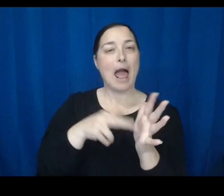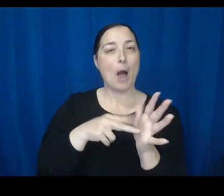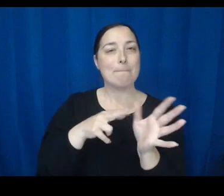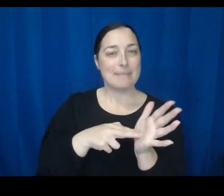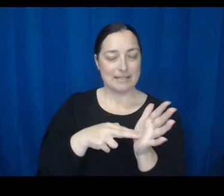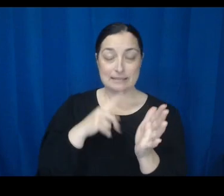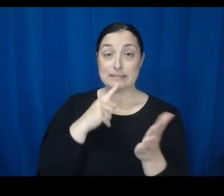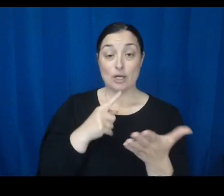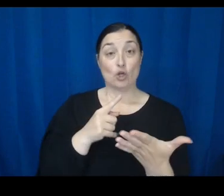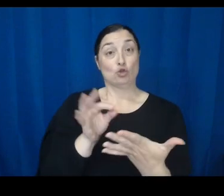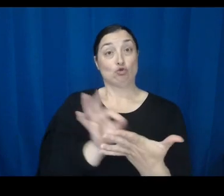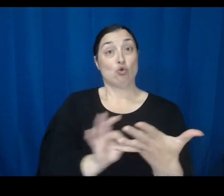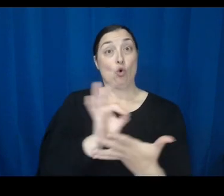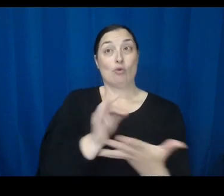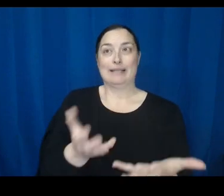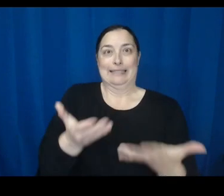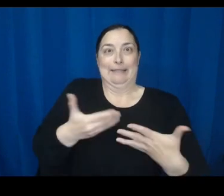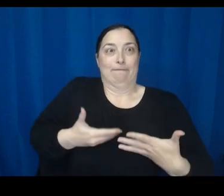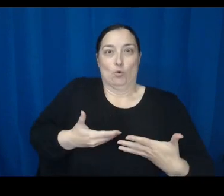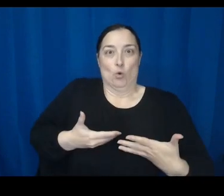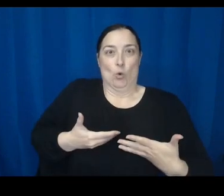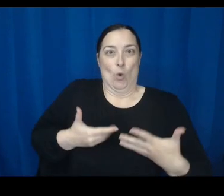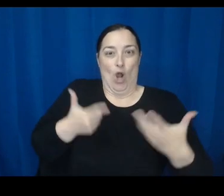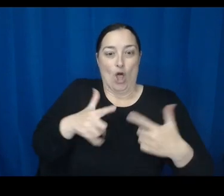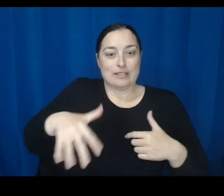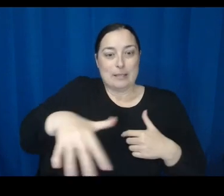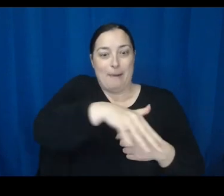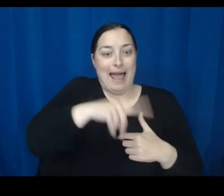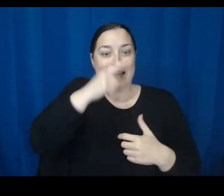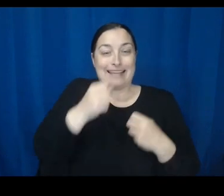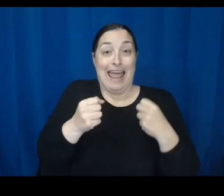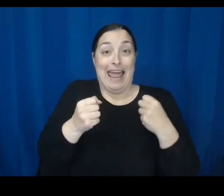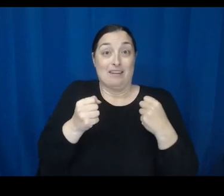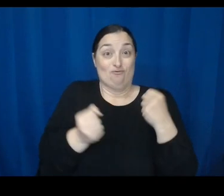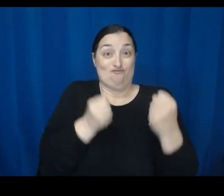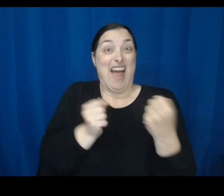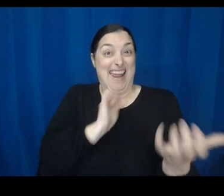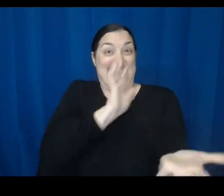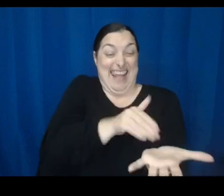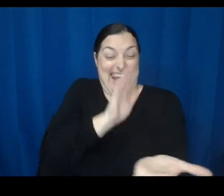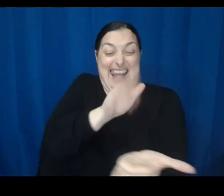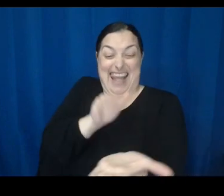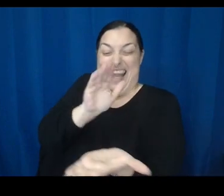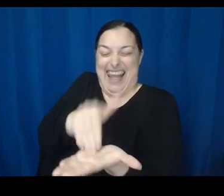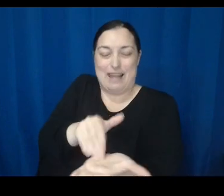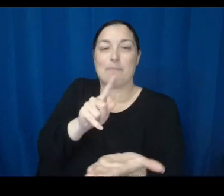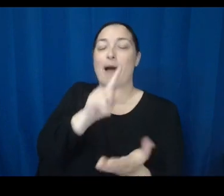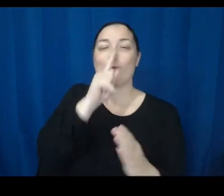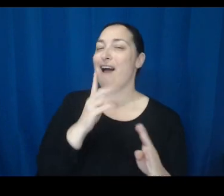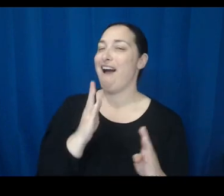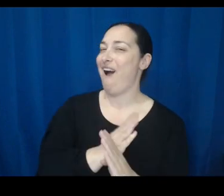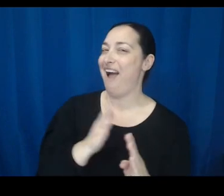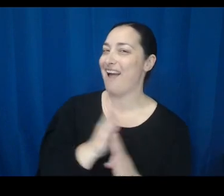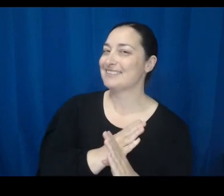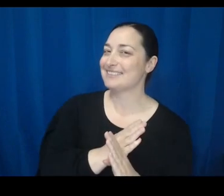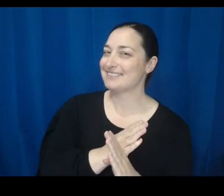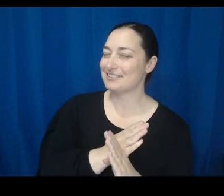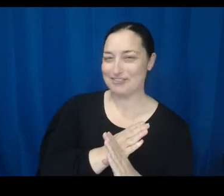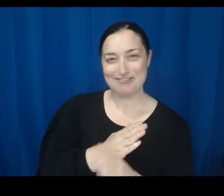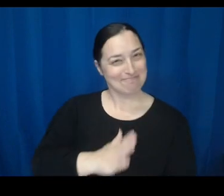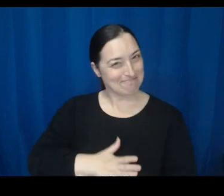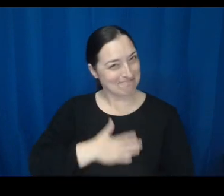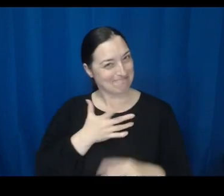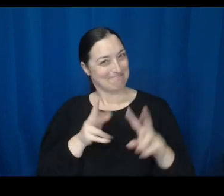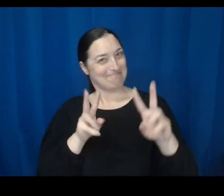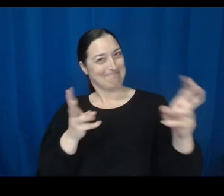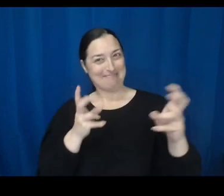everywhere to run and nowhere to hide. So, you know, the opportunities are really endless. It's great to be able to see, you know, the bones of